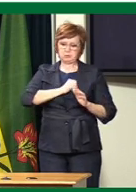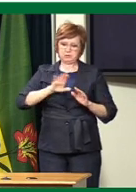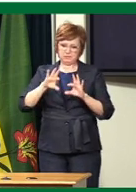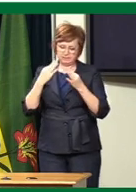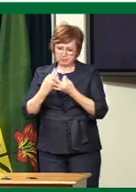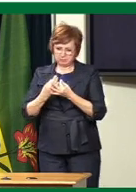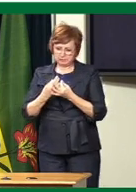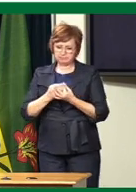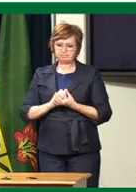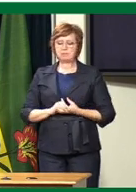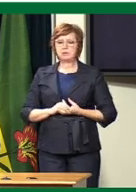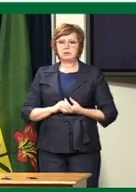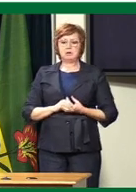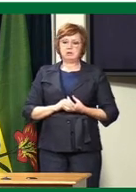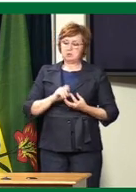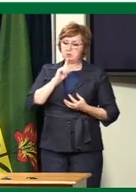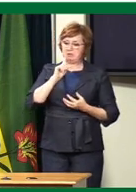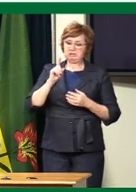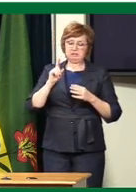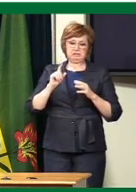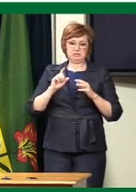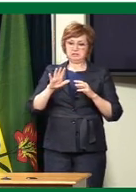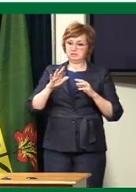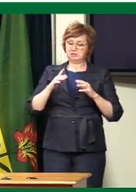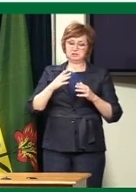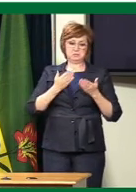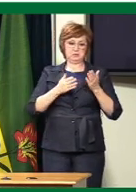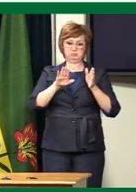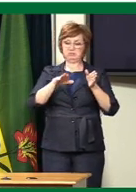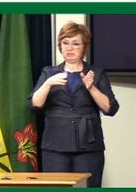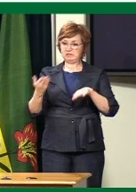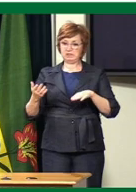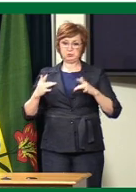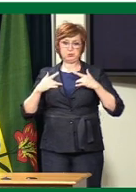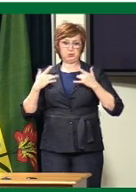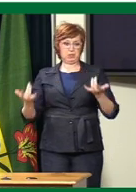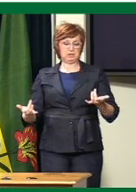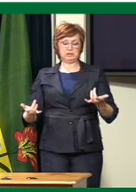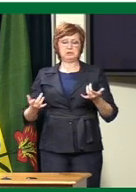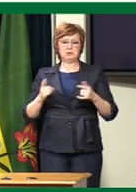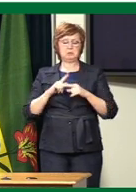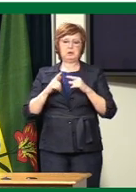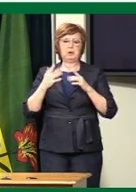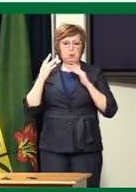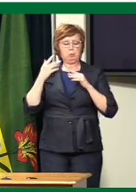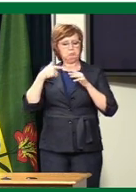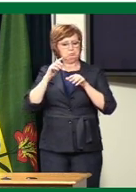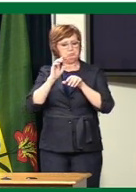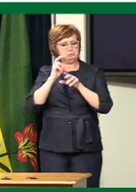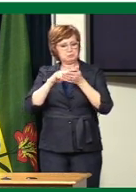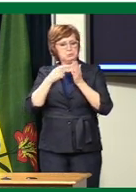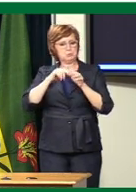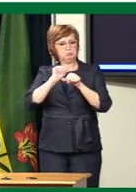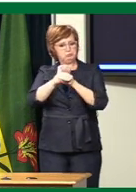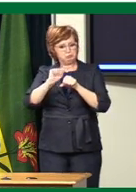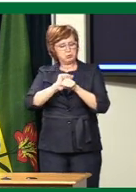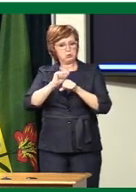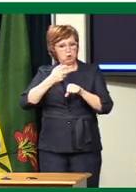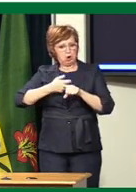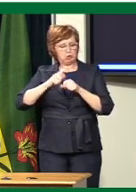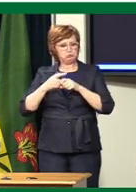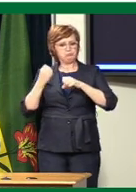increases our resolve as a province to help fight the virus. Today, we're going to provide you an update on the COVID-19 Health System